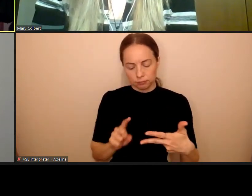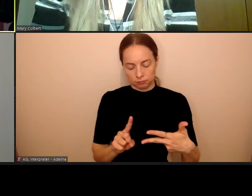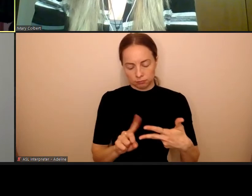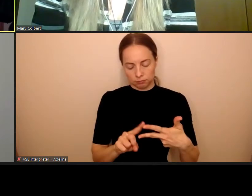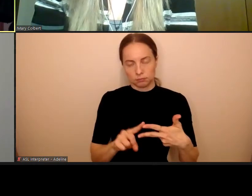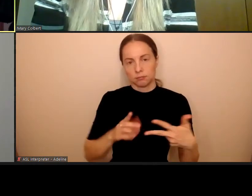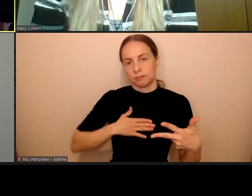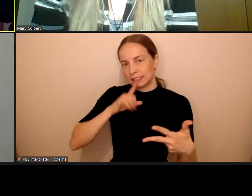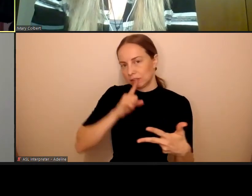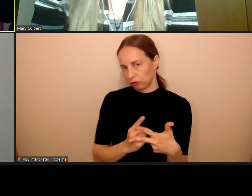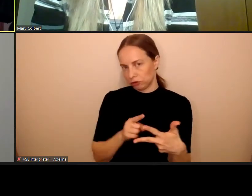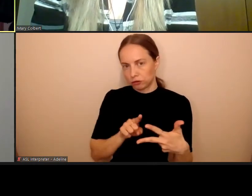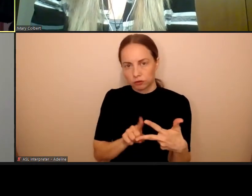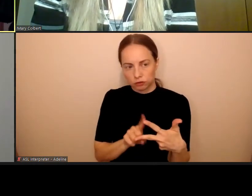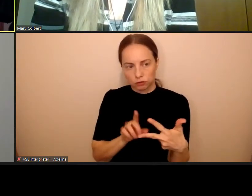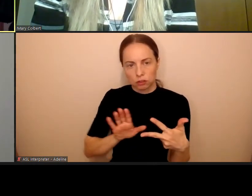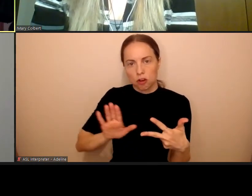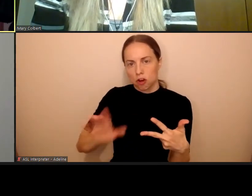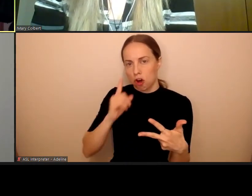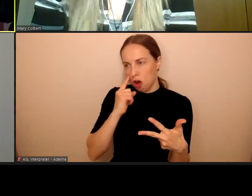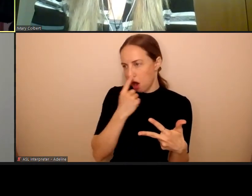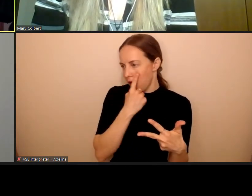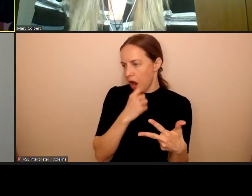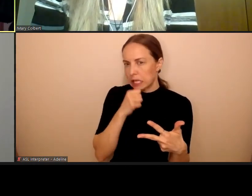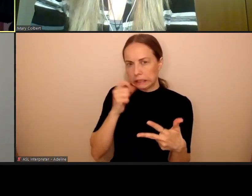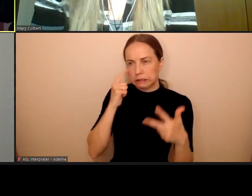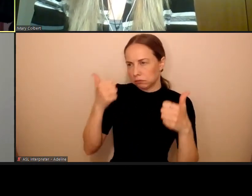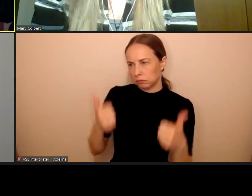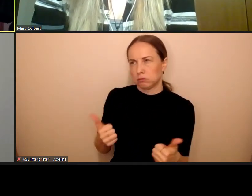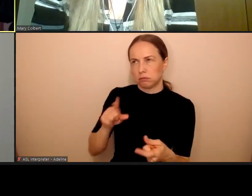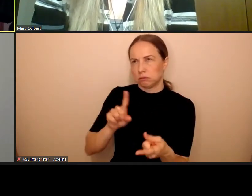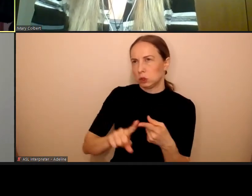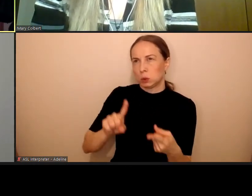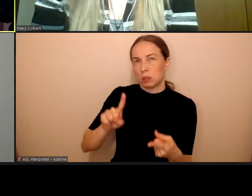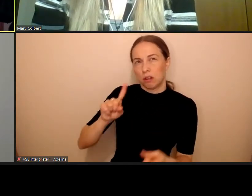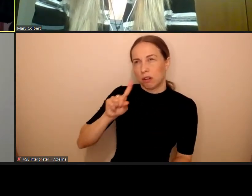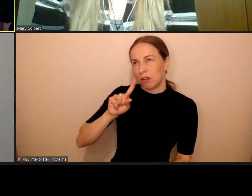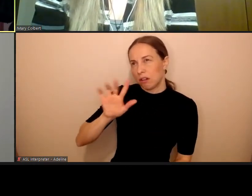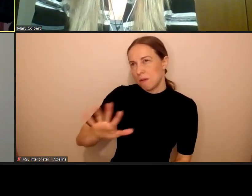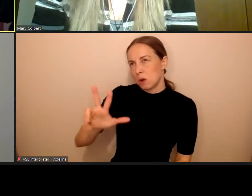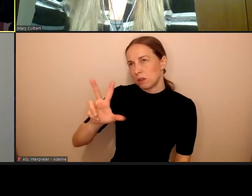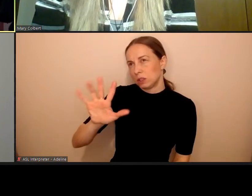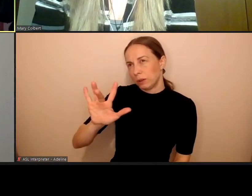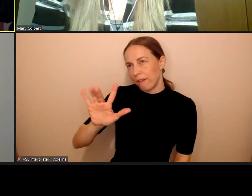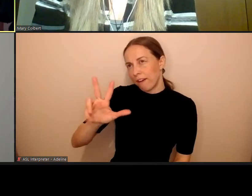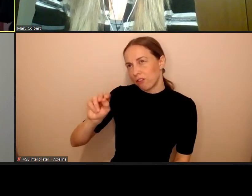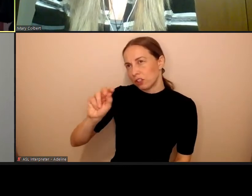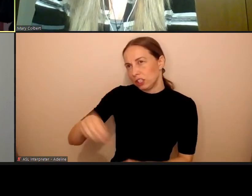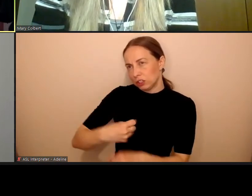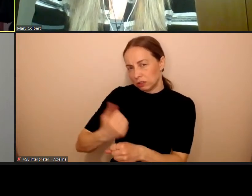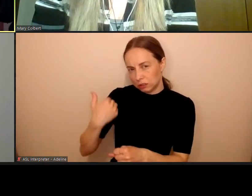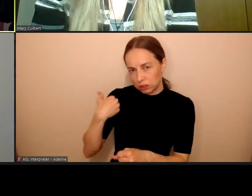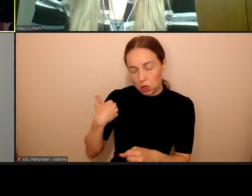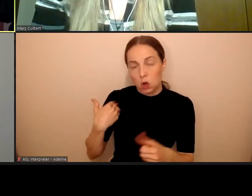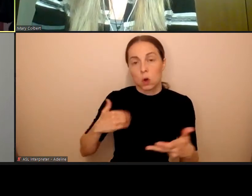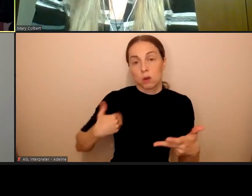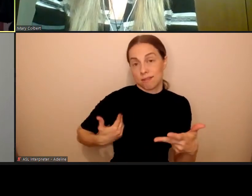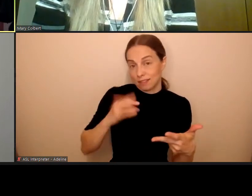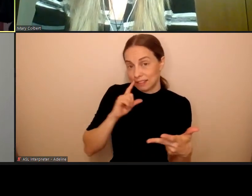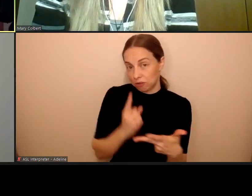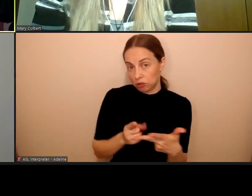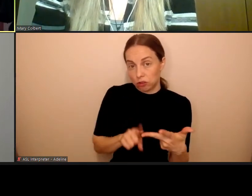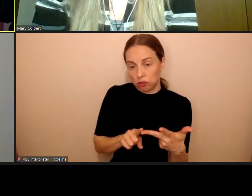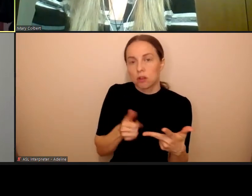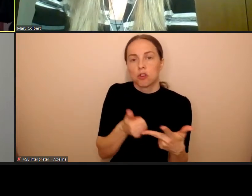my sister, her eyesight did not go bad till about 25, 30 years ago. And my youngest sister, she was also